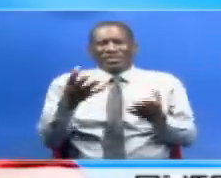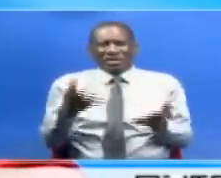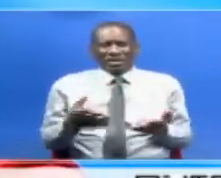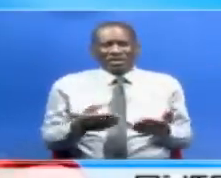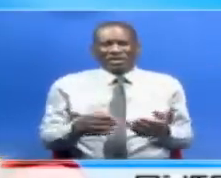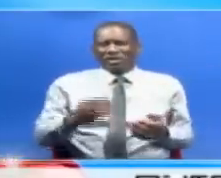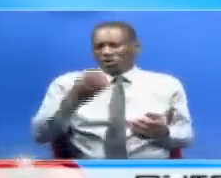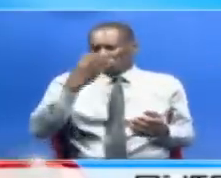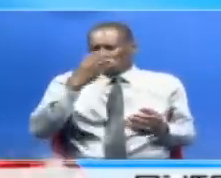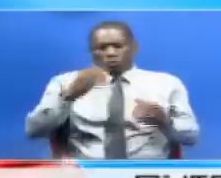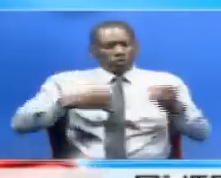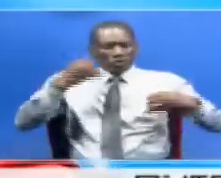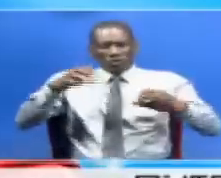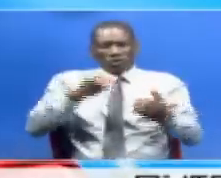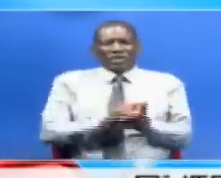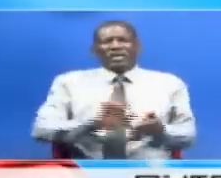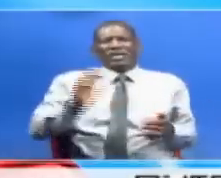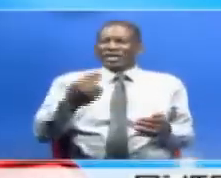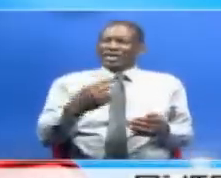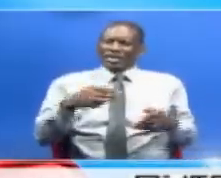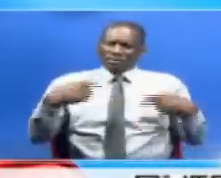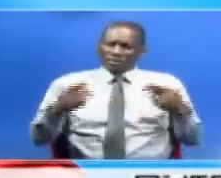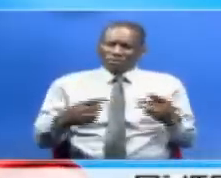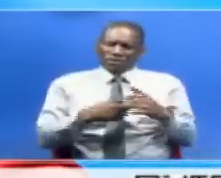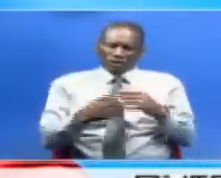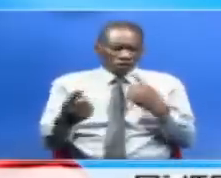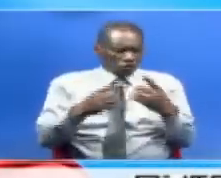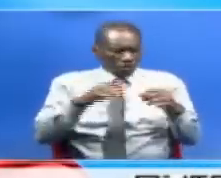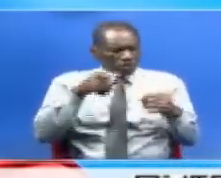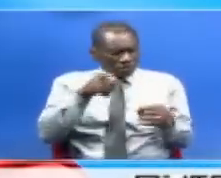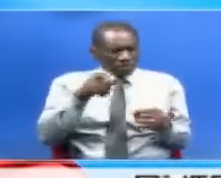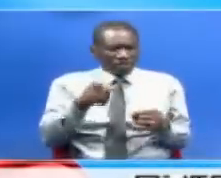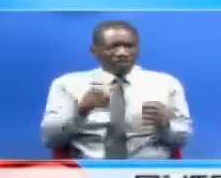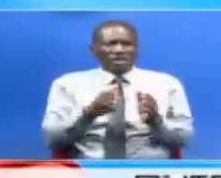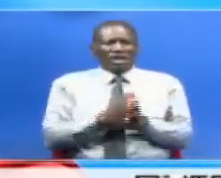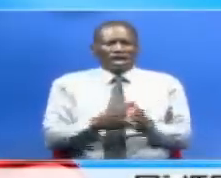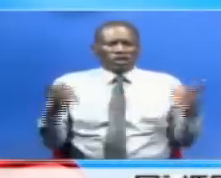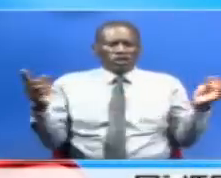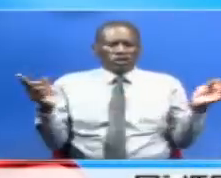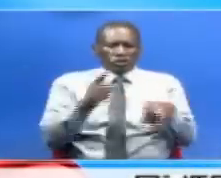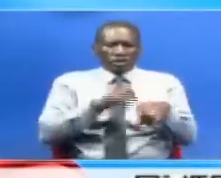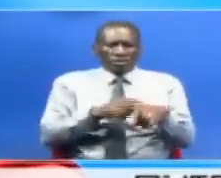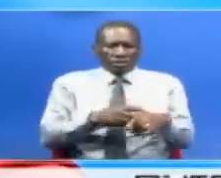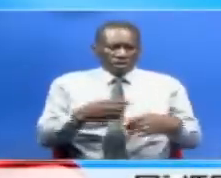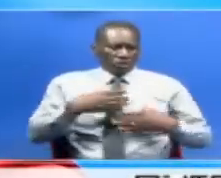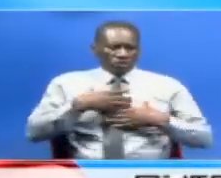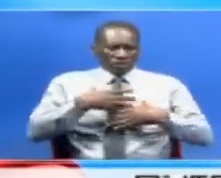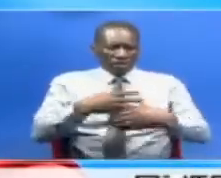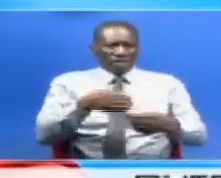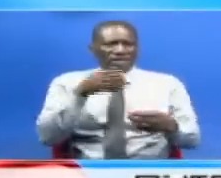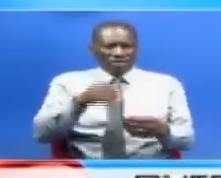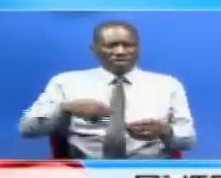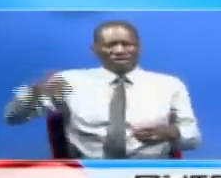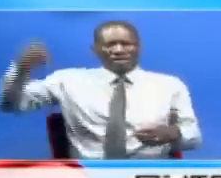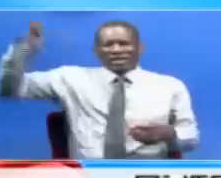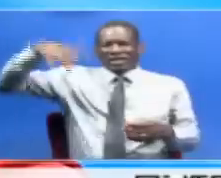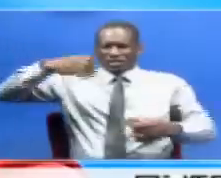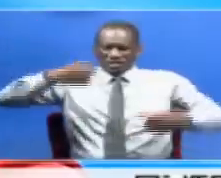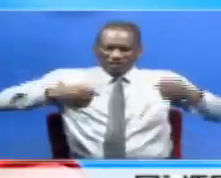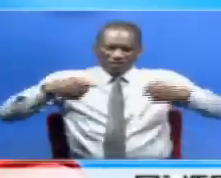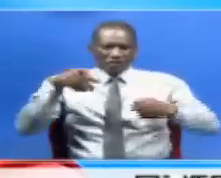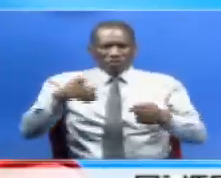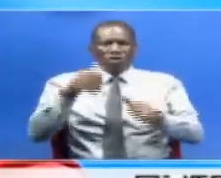enjoying it. Kenyans took note and started talking about it. And suddenly, there was interest in this fully electric car that